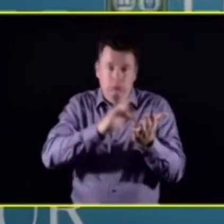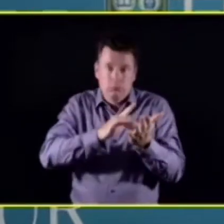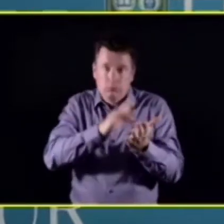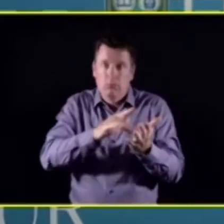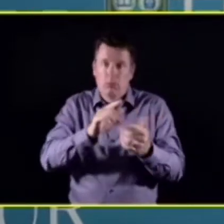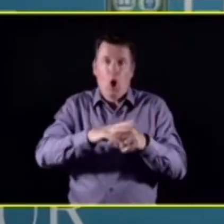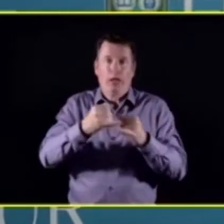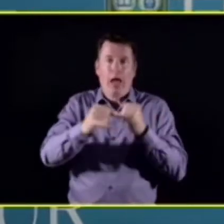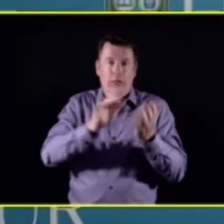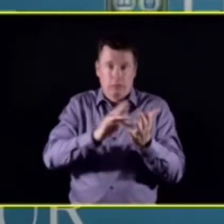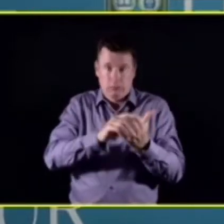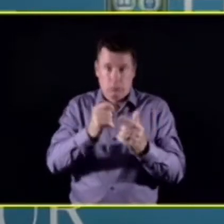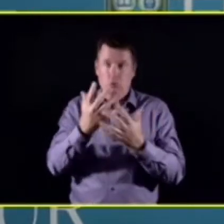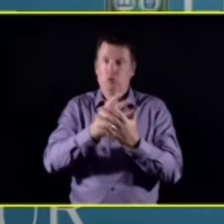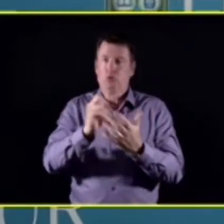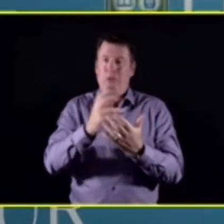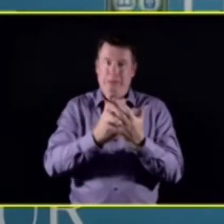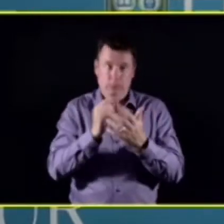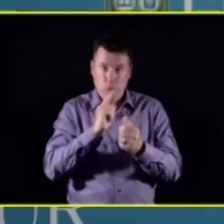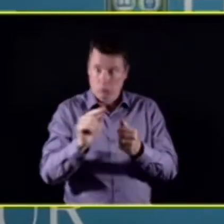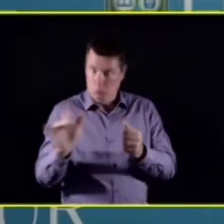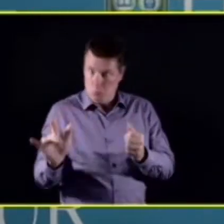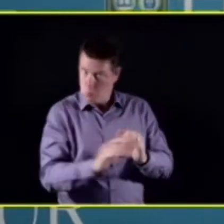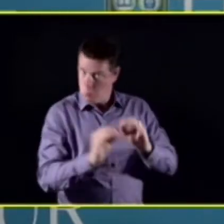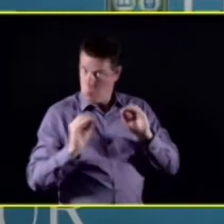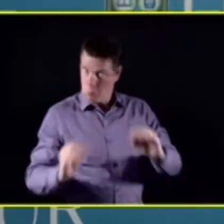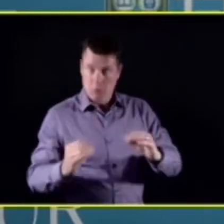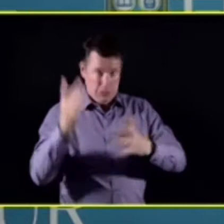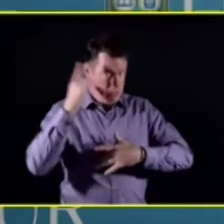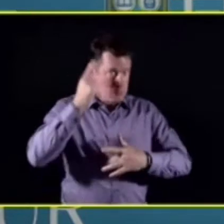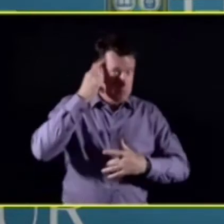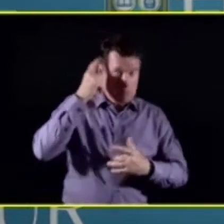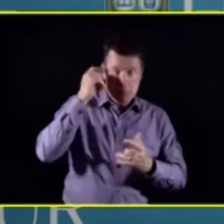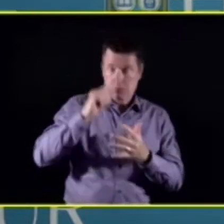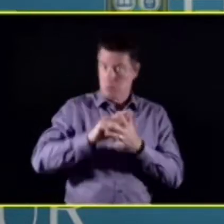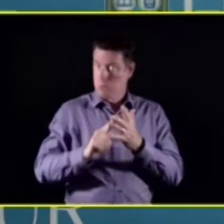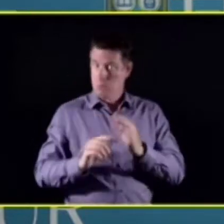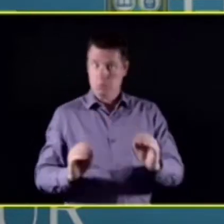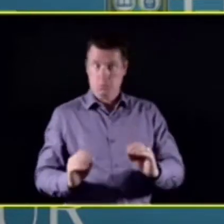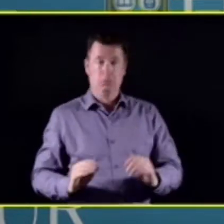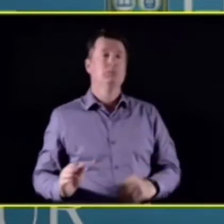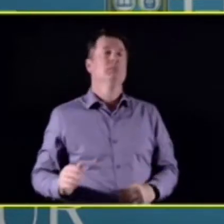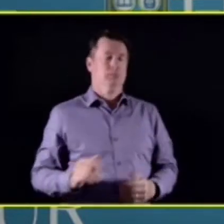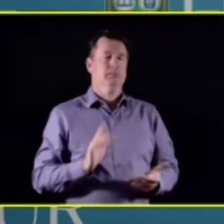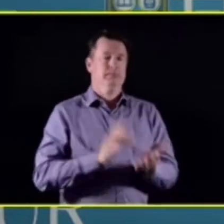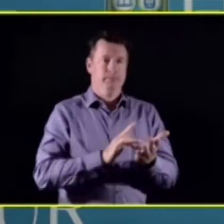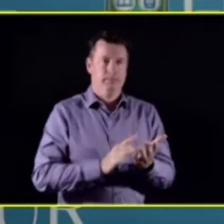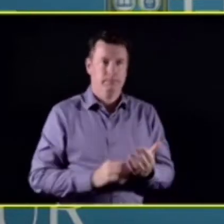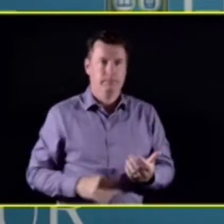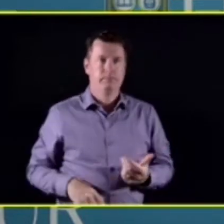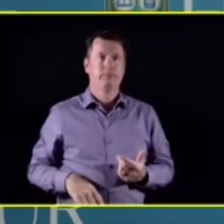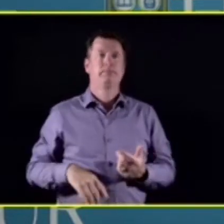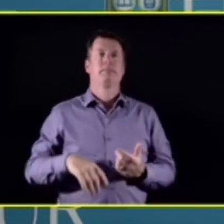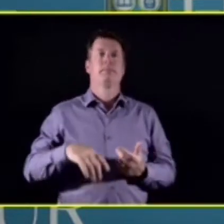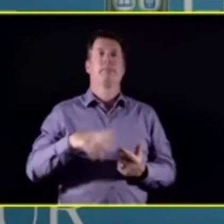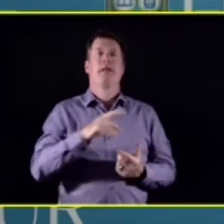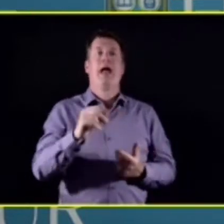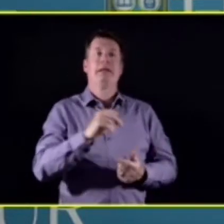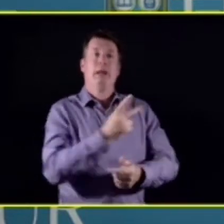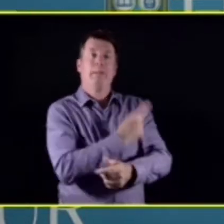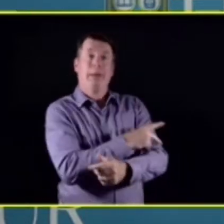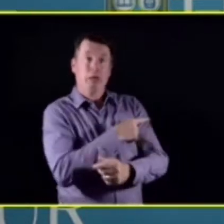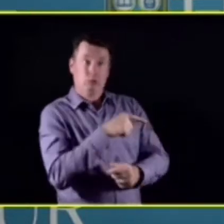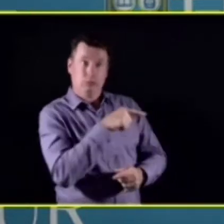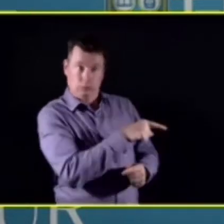precautions right from the beginning. And so our visits are always done with full PPE